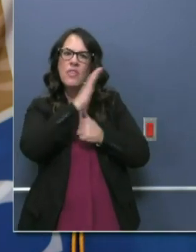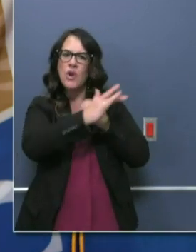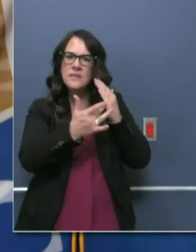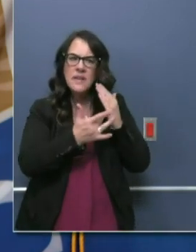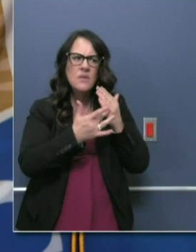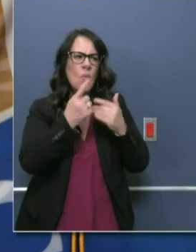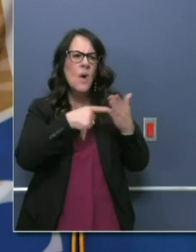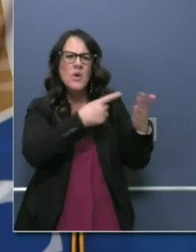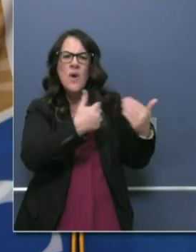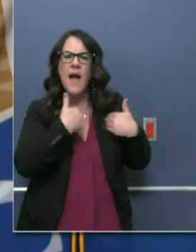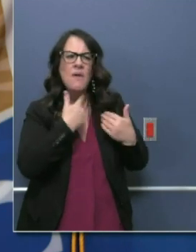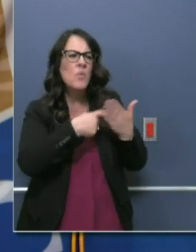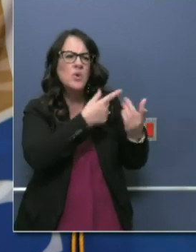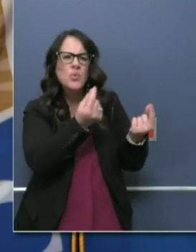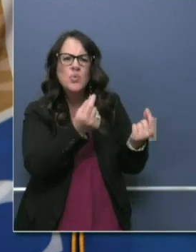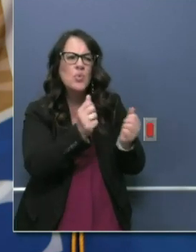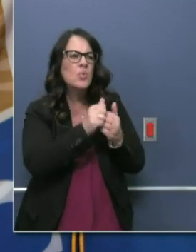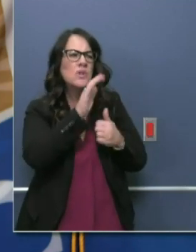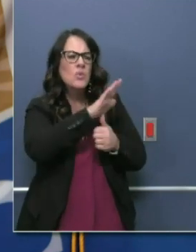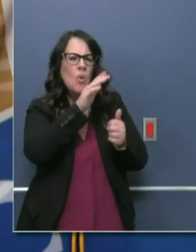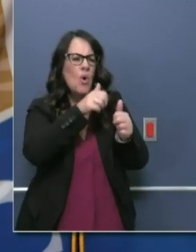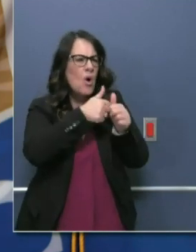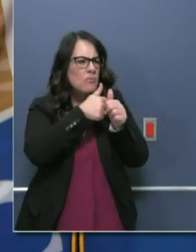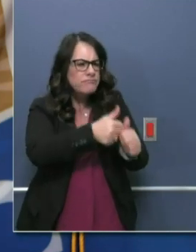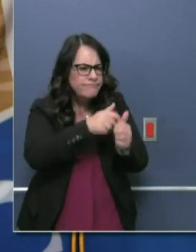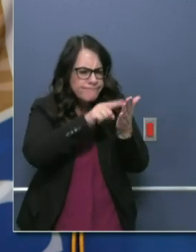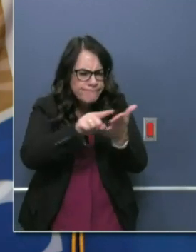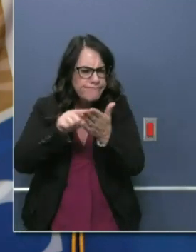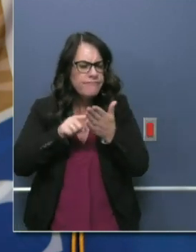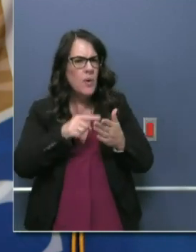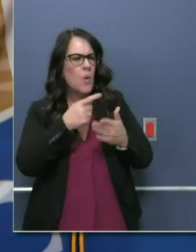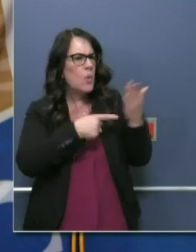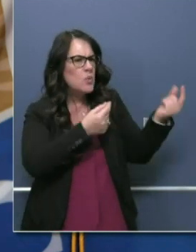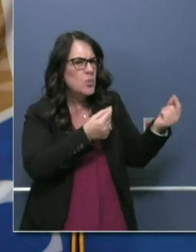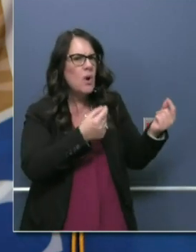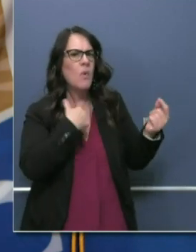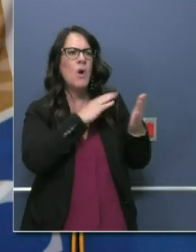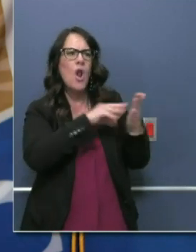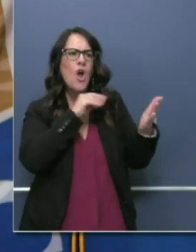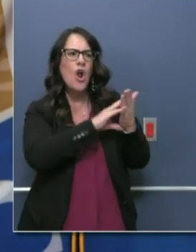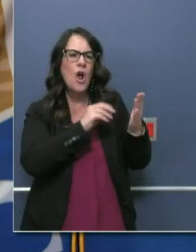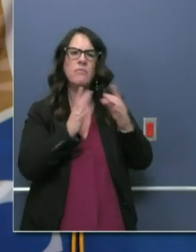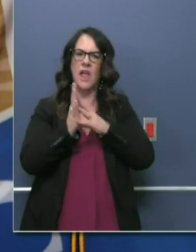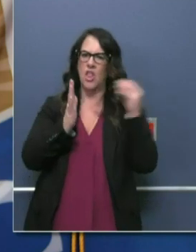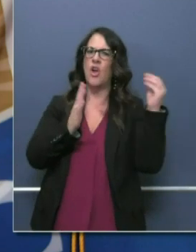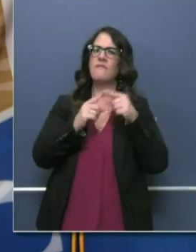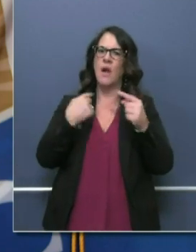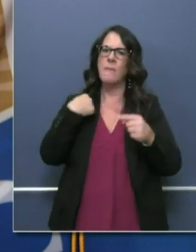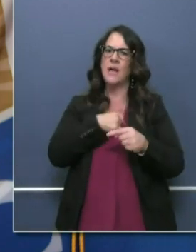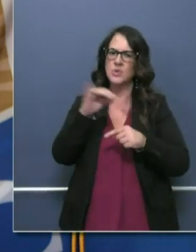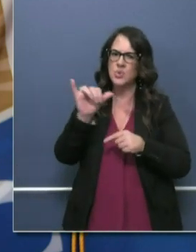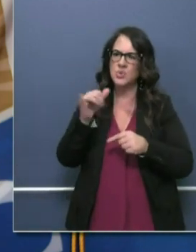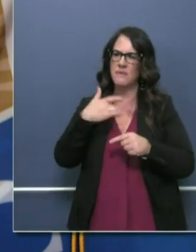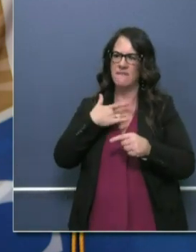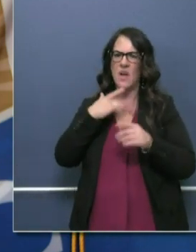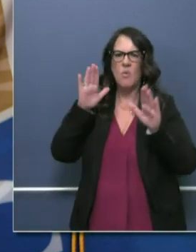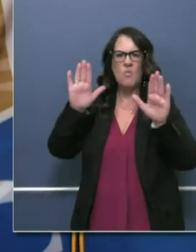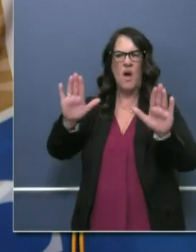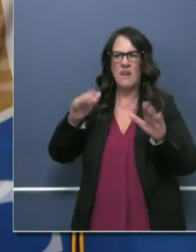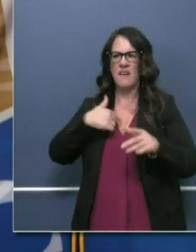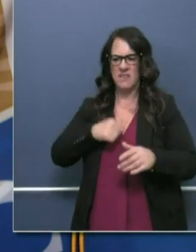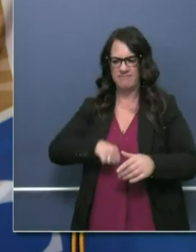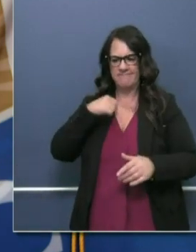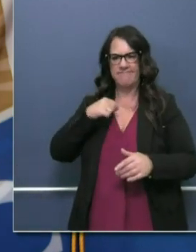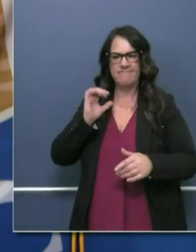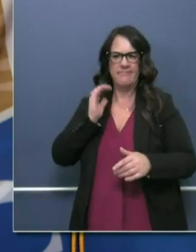using, and the protocols and procedures. All of us, I think, learning from one another. I'm very proud of this partnership and